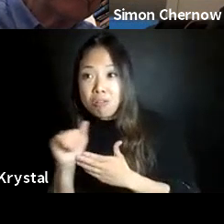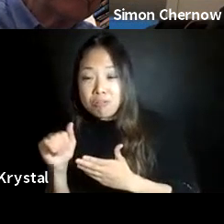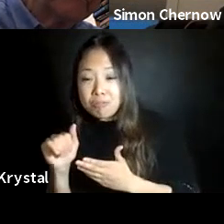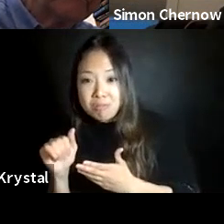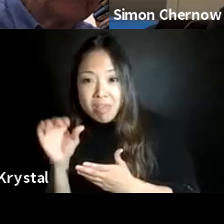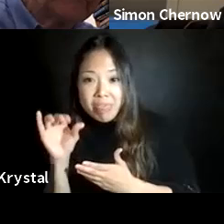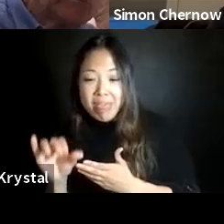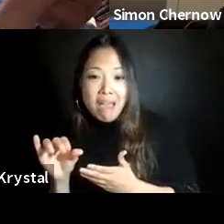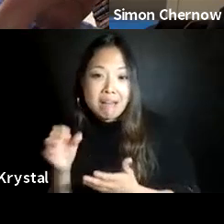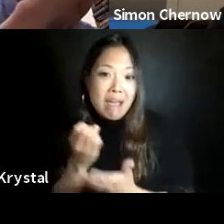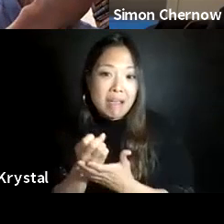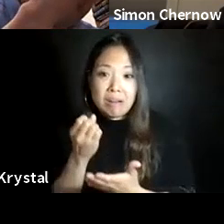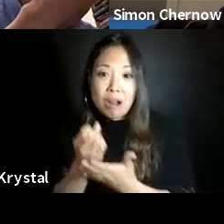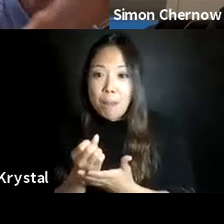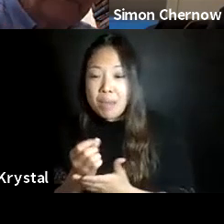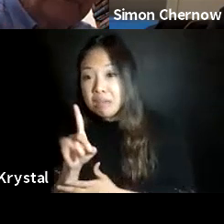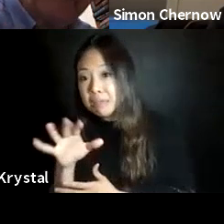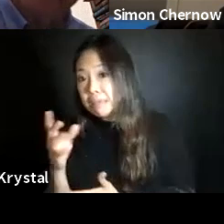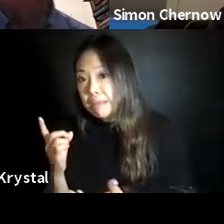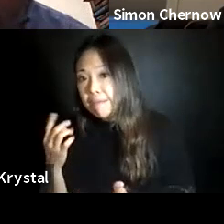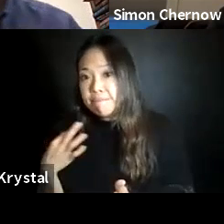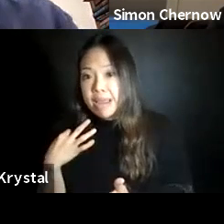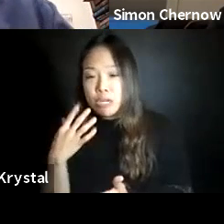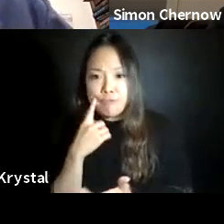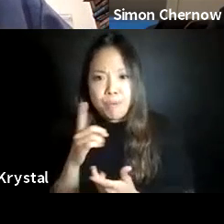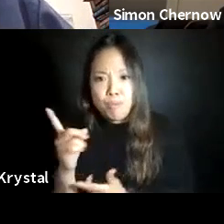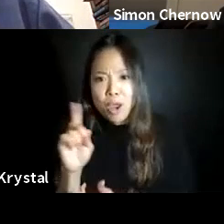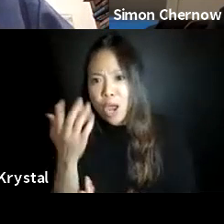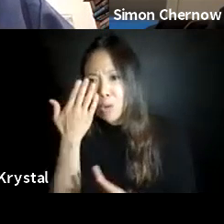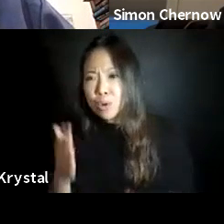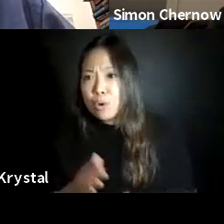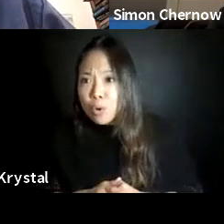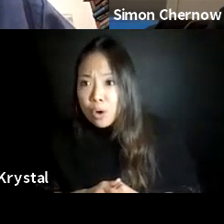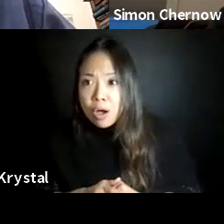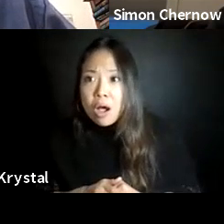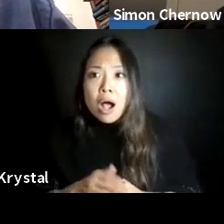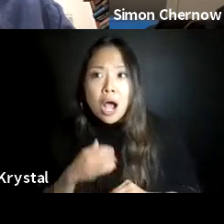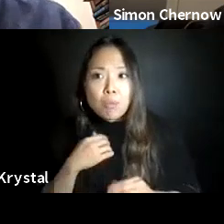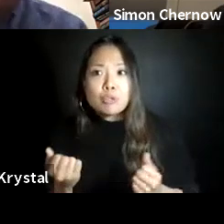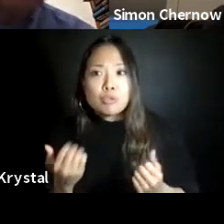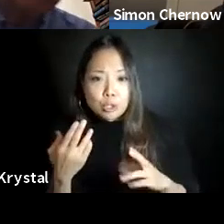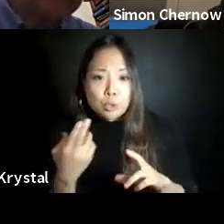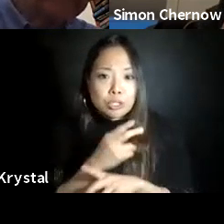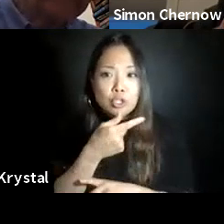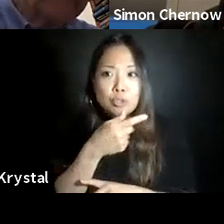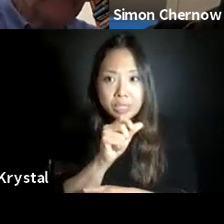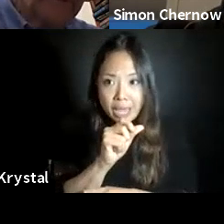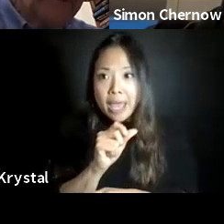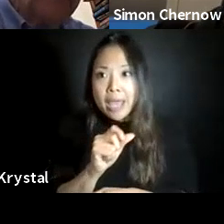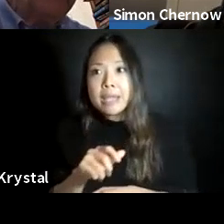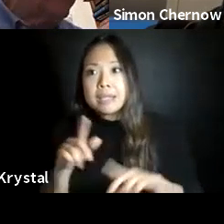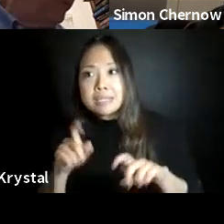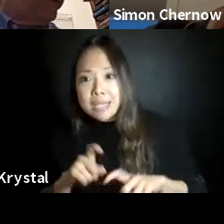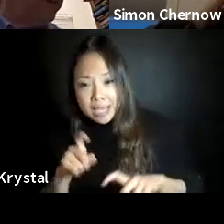the long existing exam school entrance criteria, half GPA, half test, to rank all the students to get the top either 60